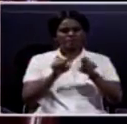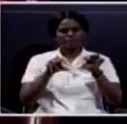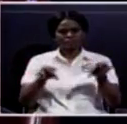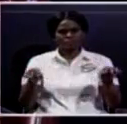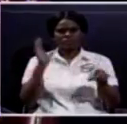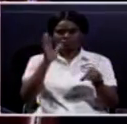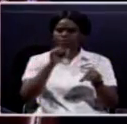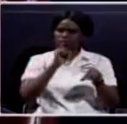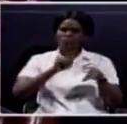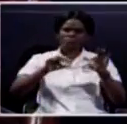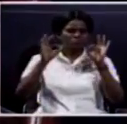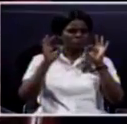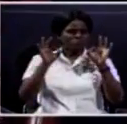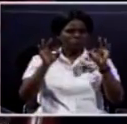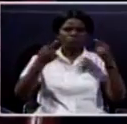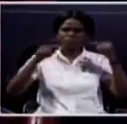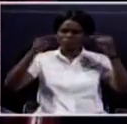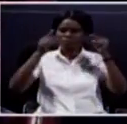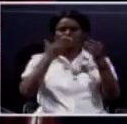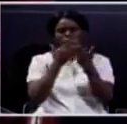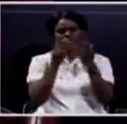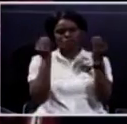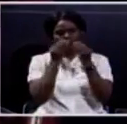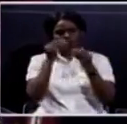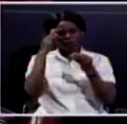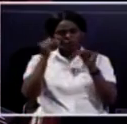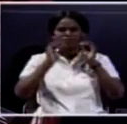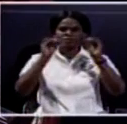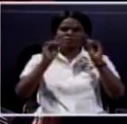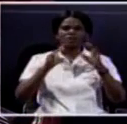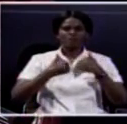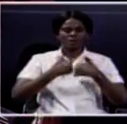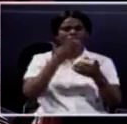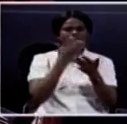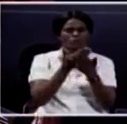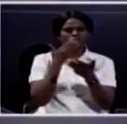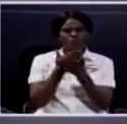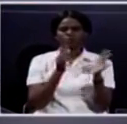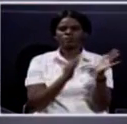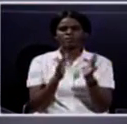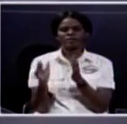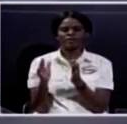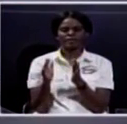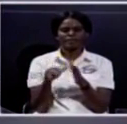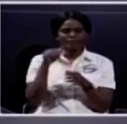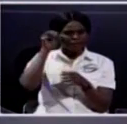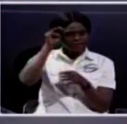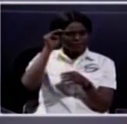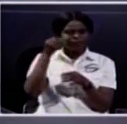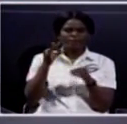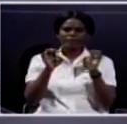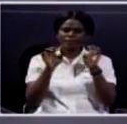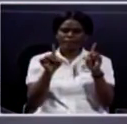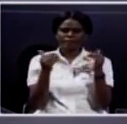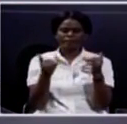will be exceedingly better than before, because teachers will have a breathing space. We should have more stability at Ministry of Education, but listening